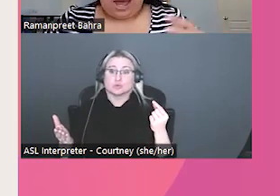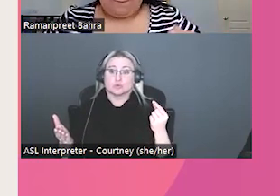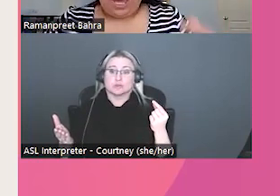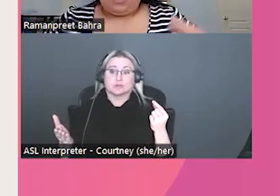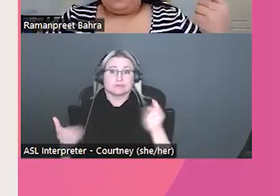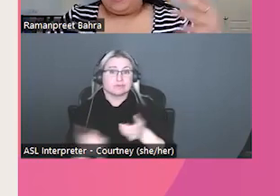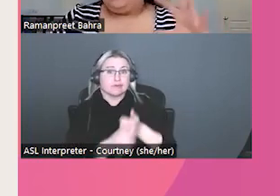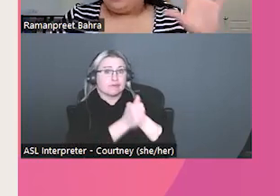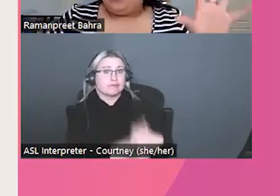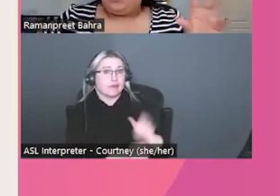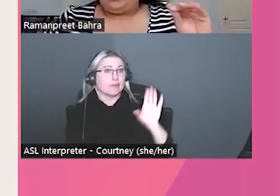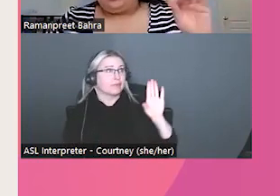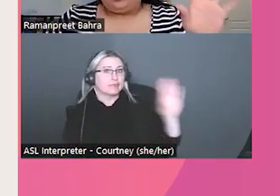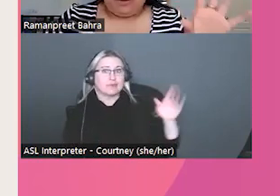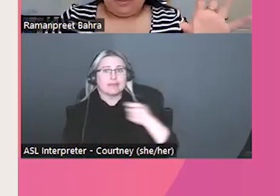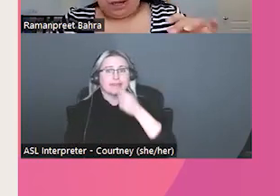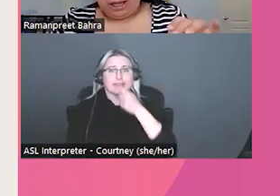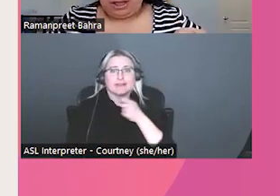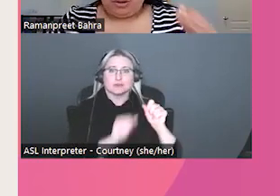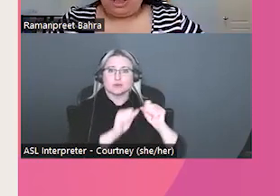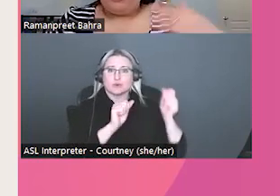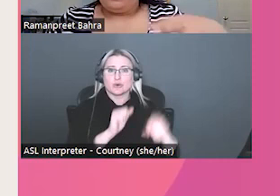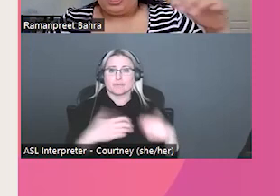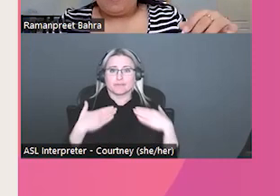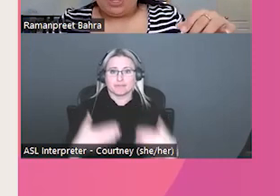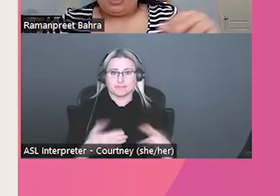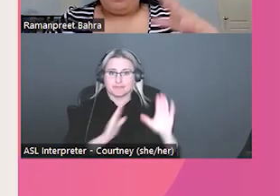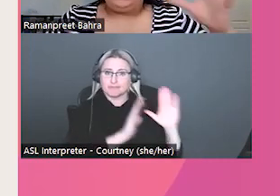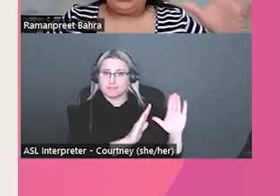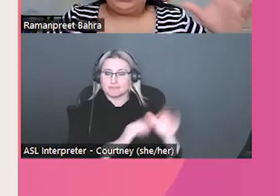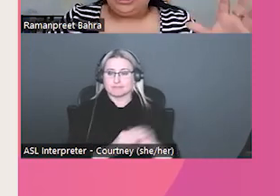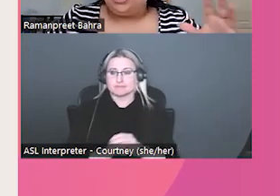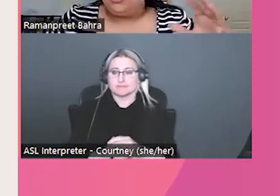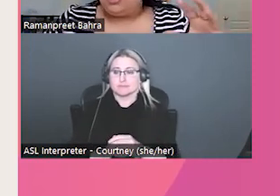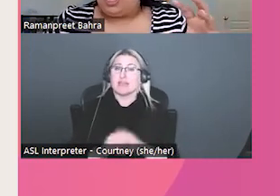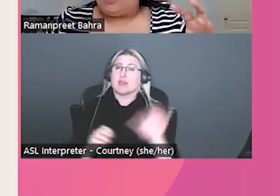archetype, that being the thin, dainty, curvy body, and then we're thinking about ability,